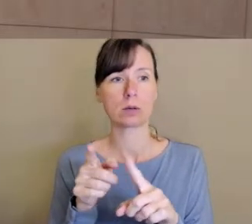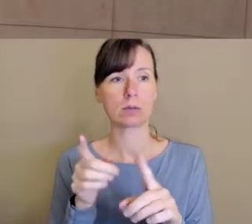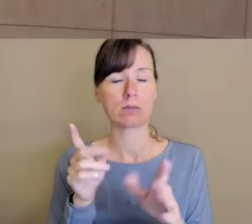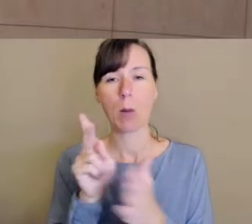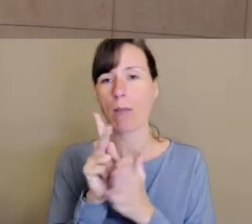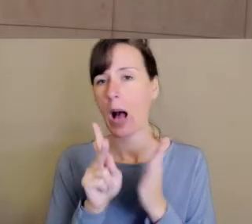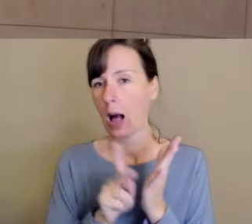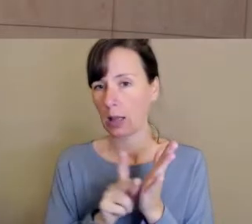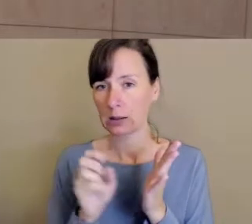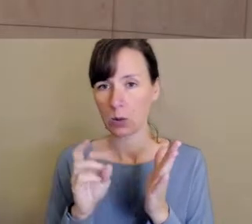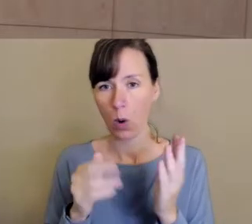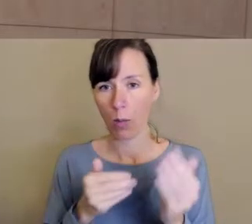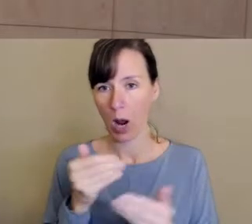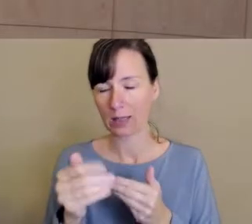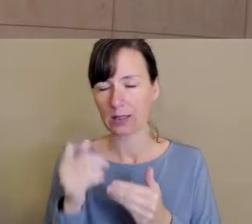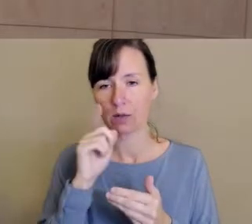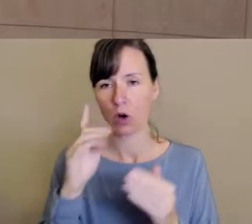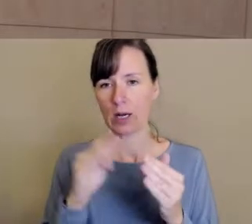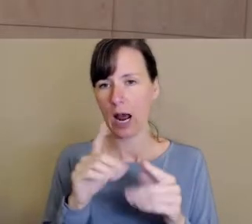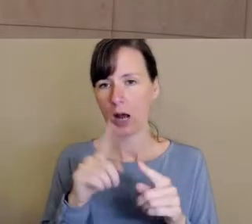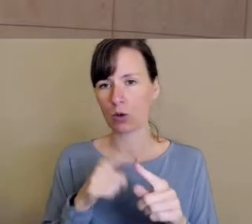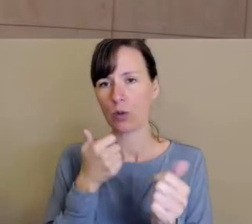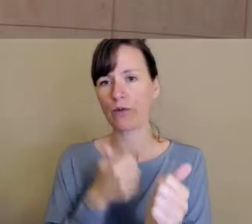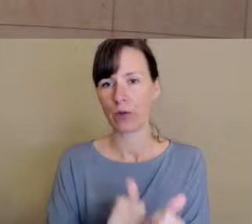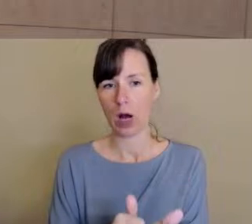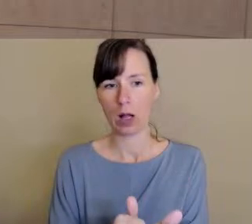for the town to follow. However, in the